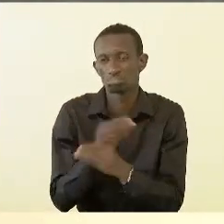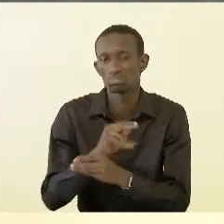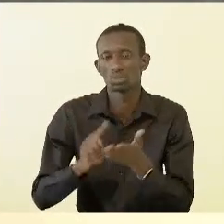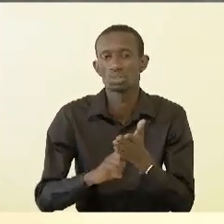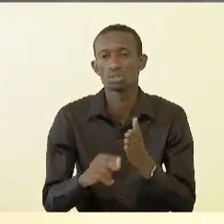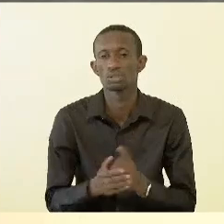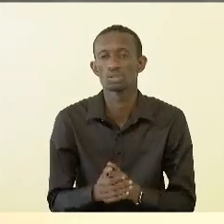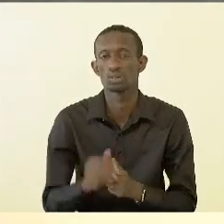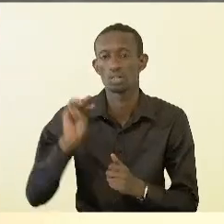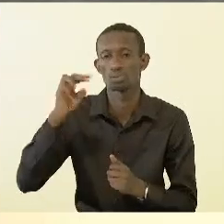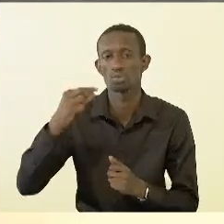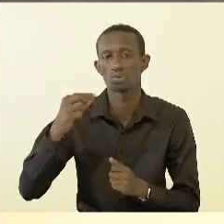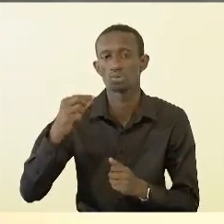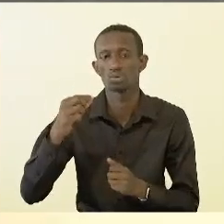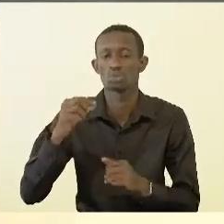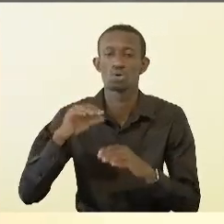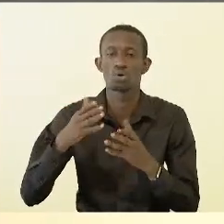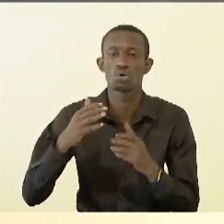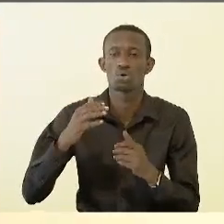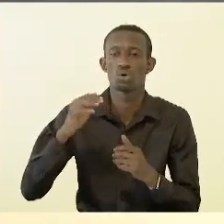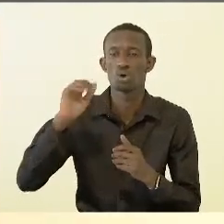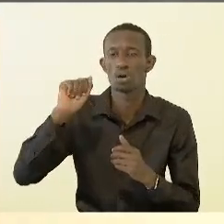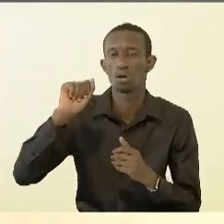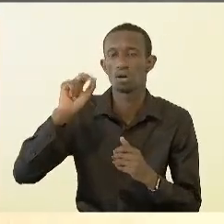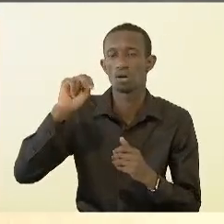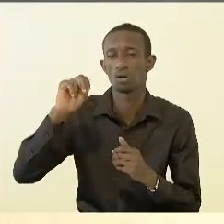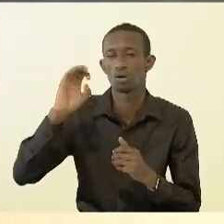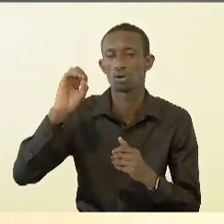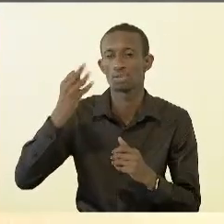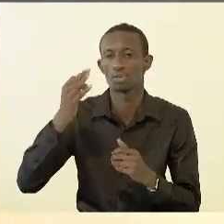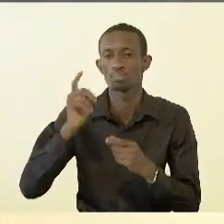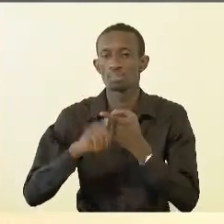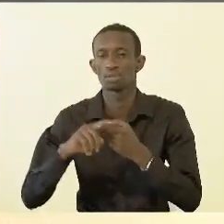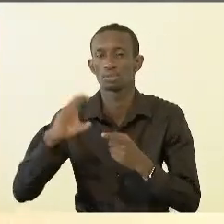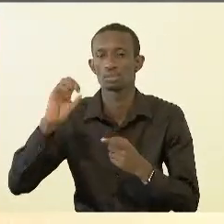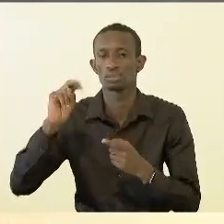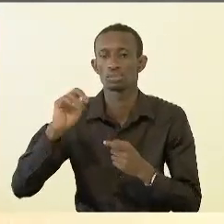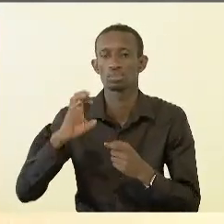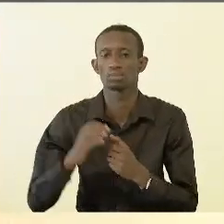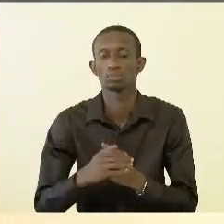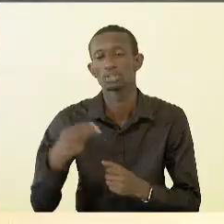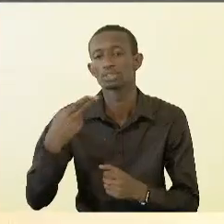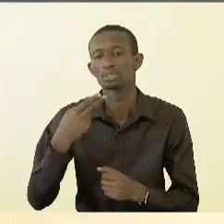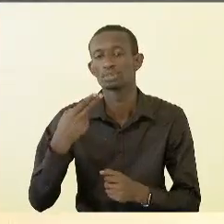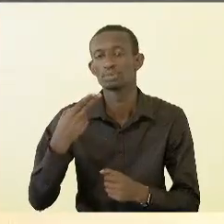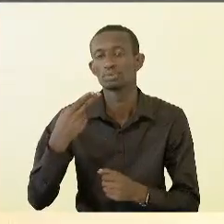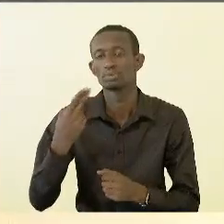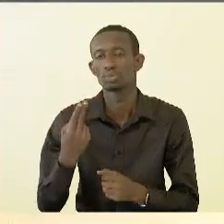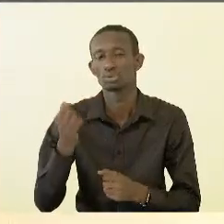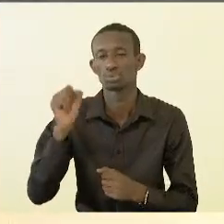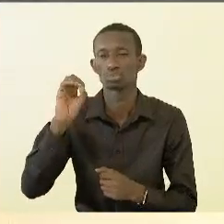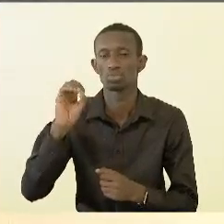potassium nitrate. Potassium nitrate plus concentrated sulfuric acid. So